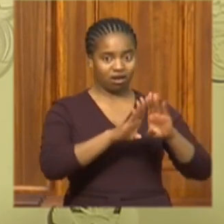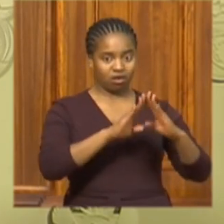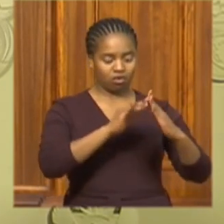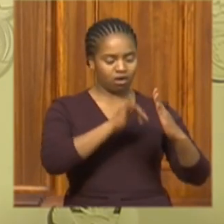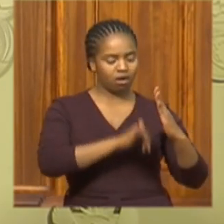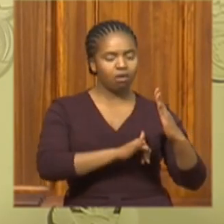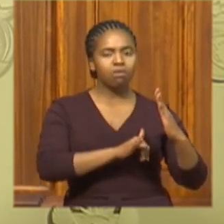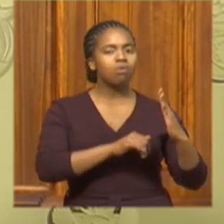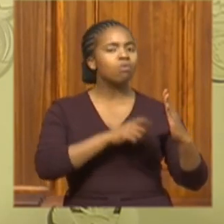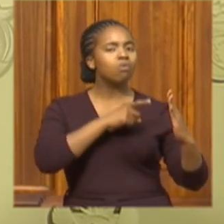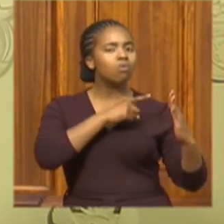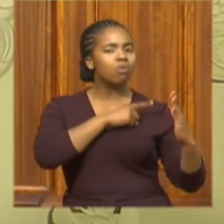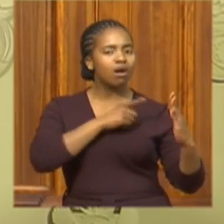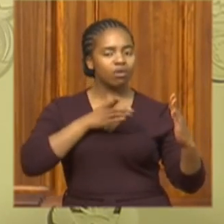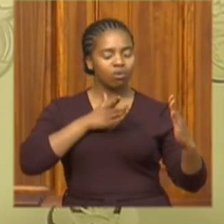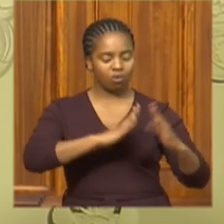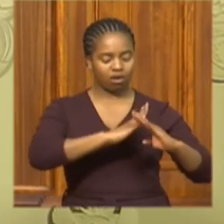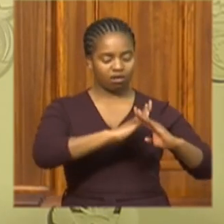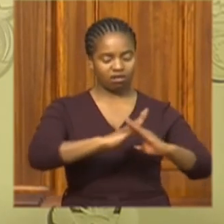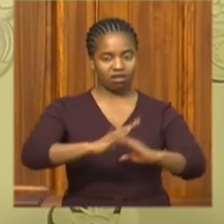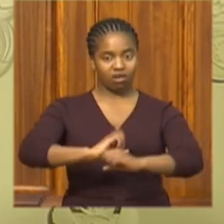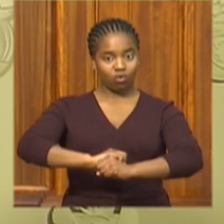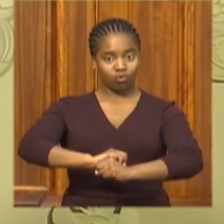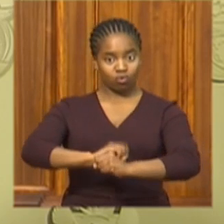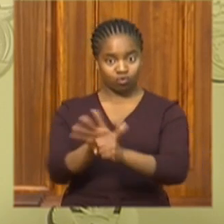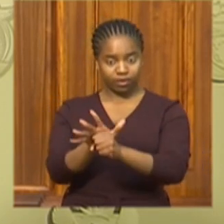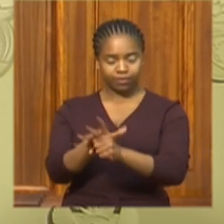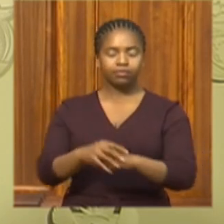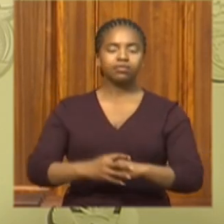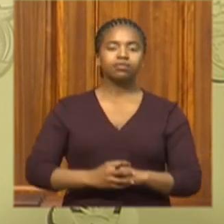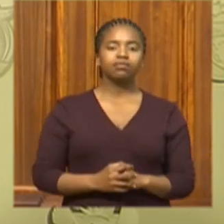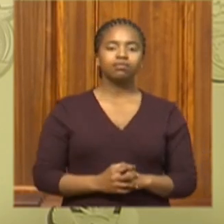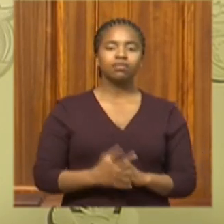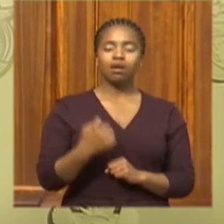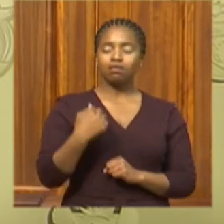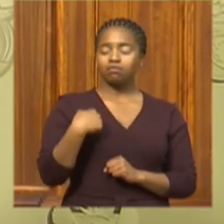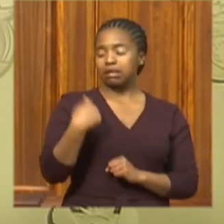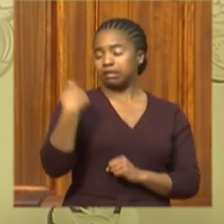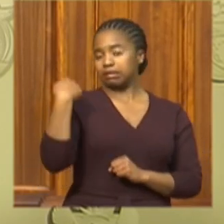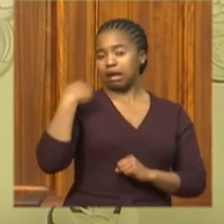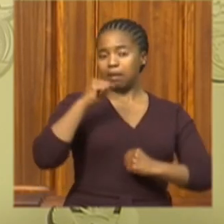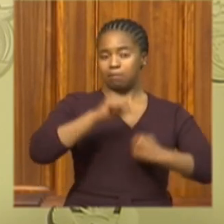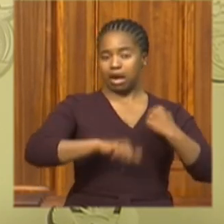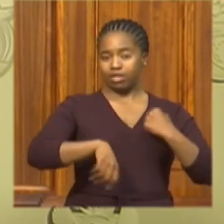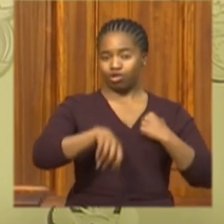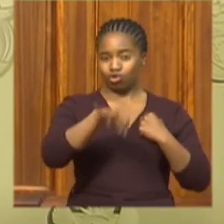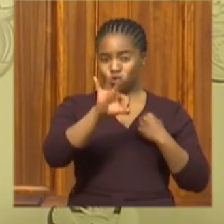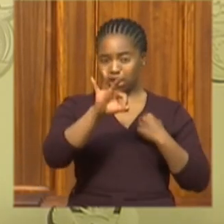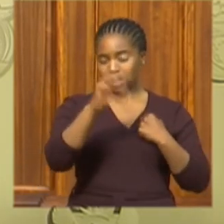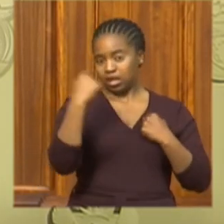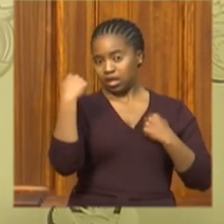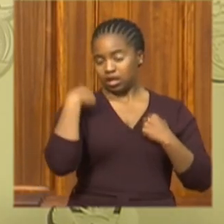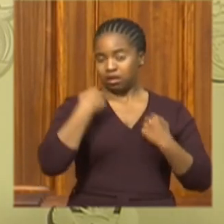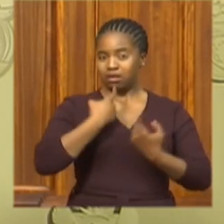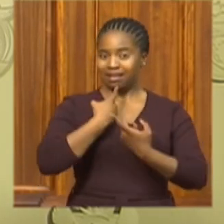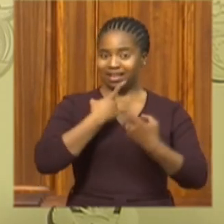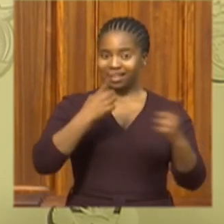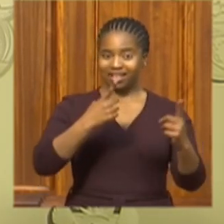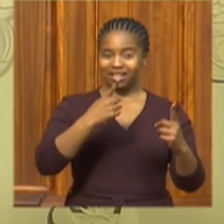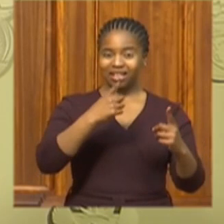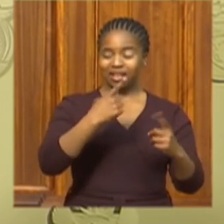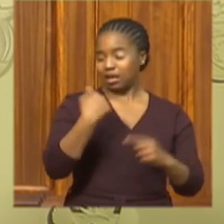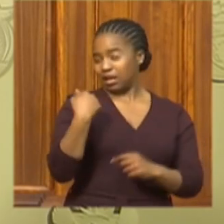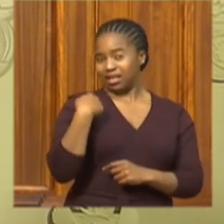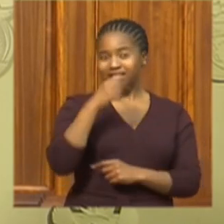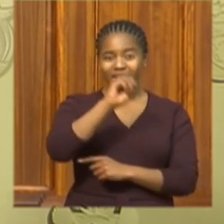coronavirus pandemic. As I said then, and as I repeat now, never before in the history of